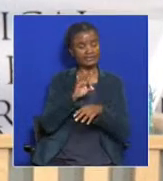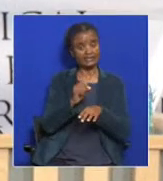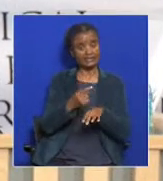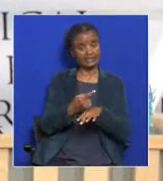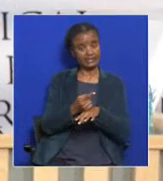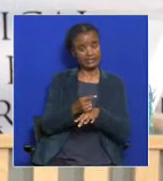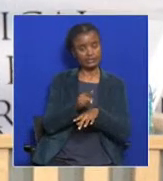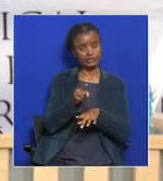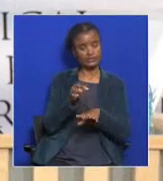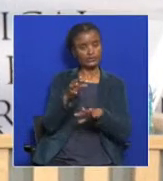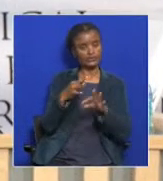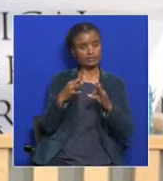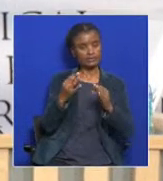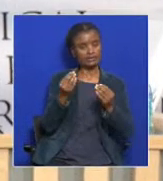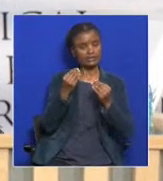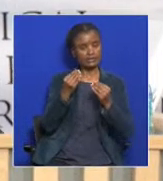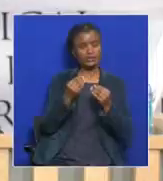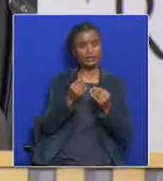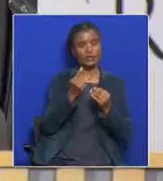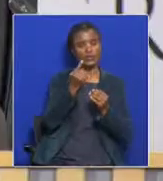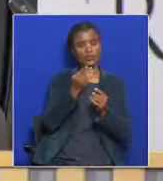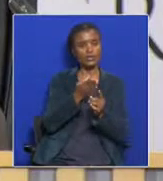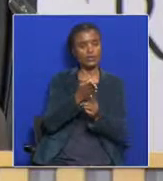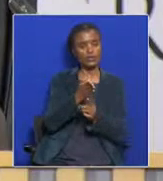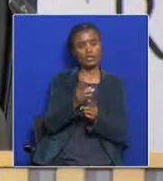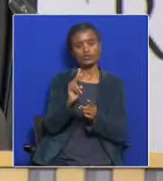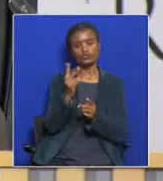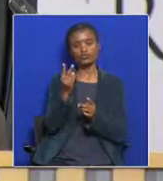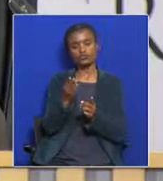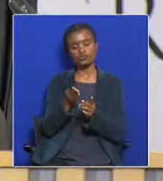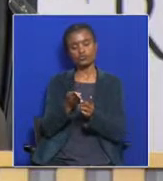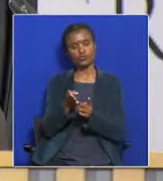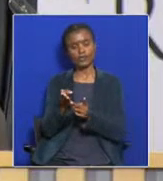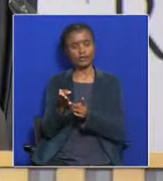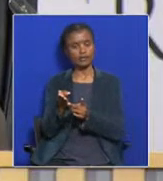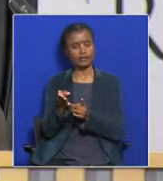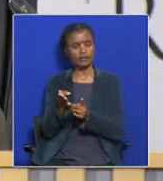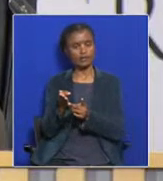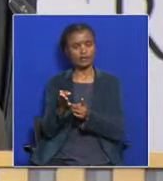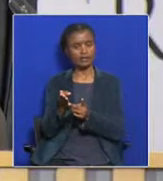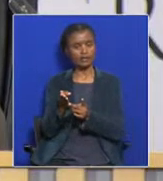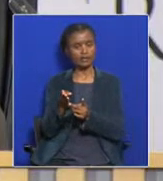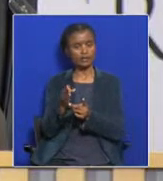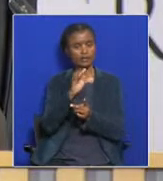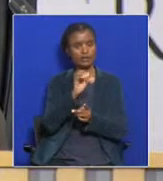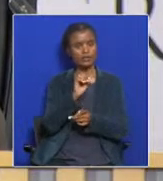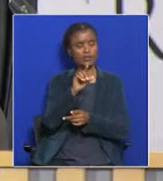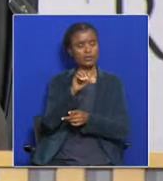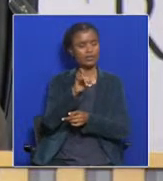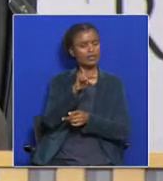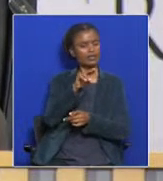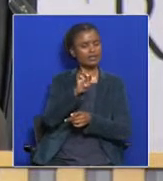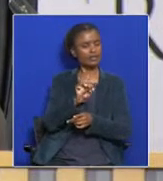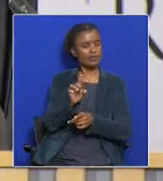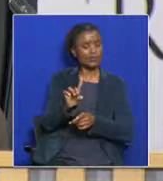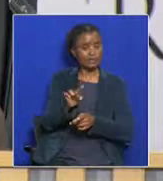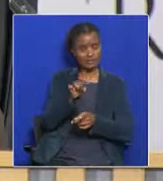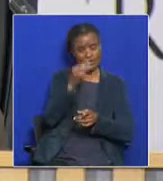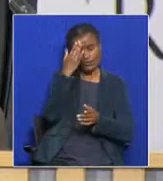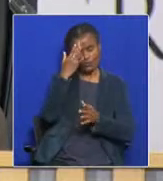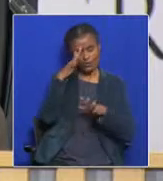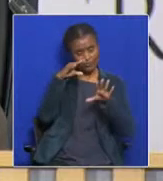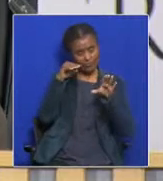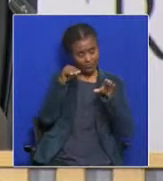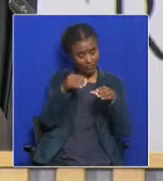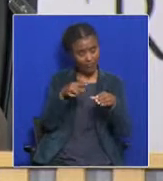two-way cocaine? If we are dealing with drugs, we might as well be slightly knowledgeable about Okay. it. The one way